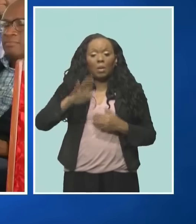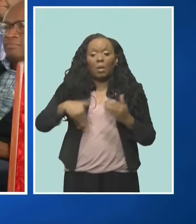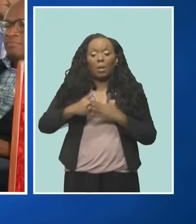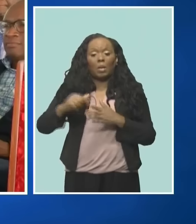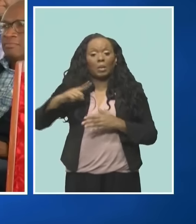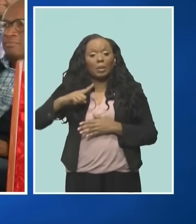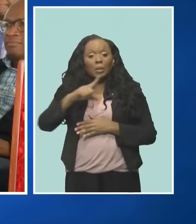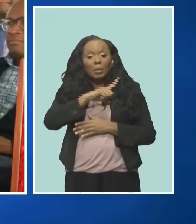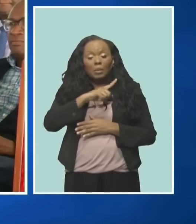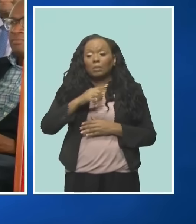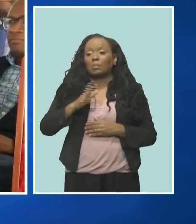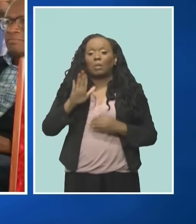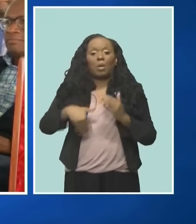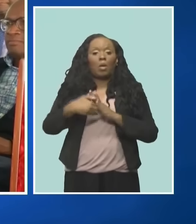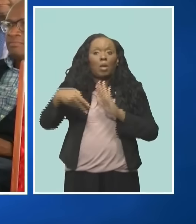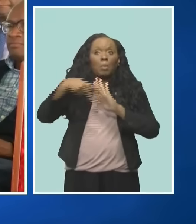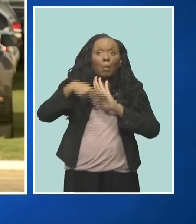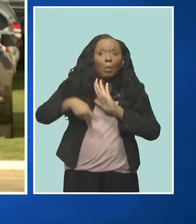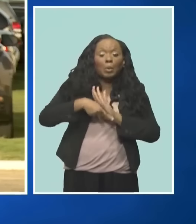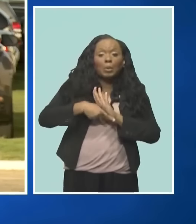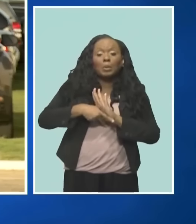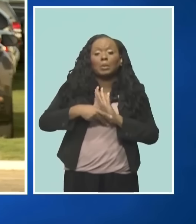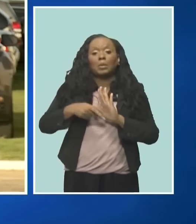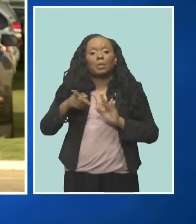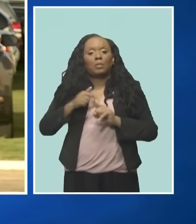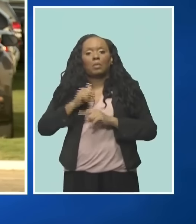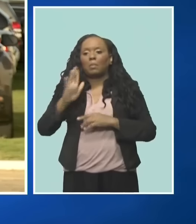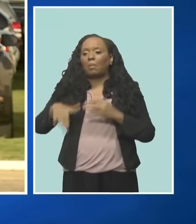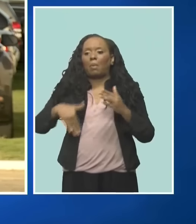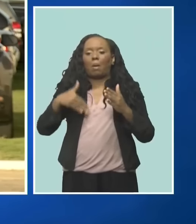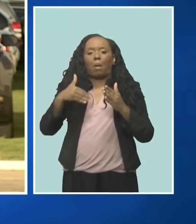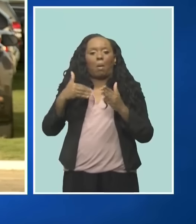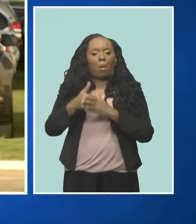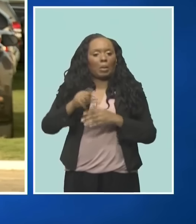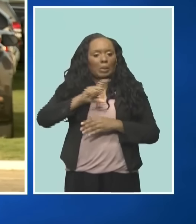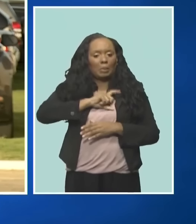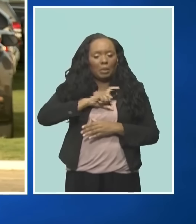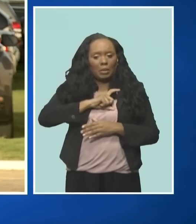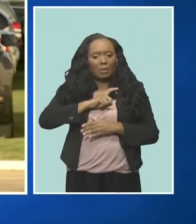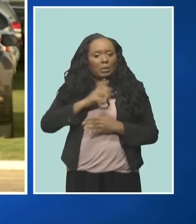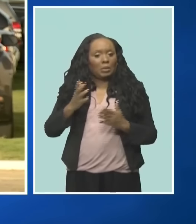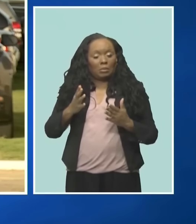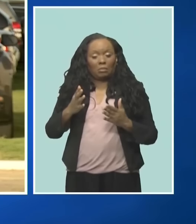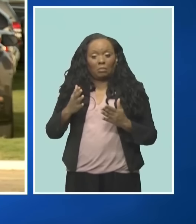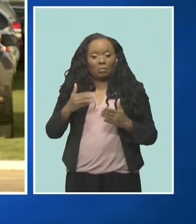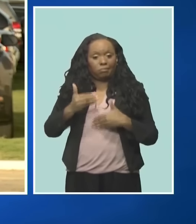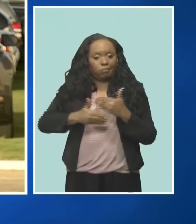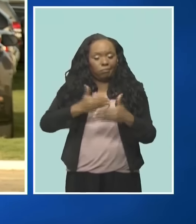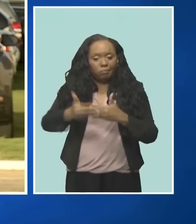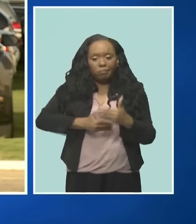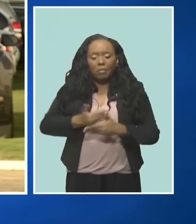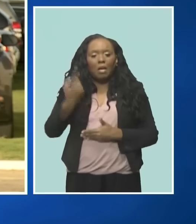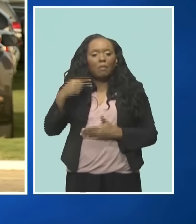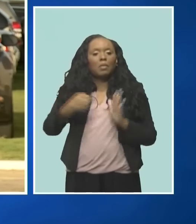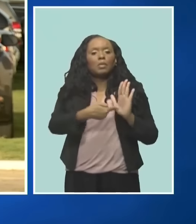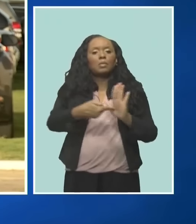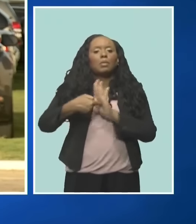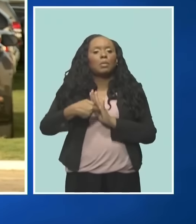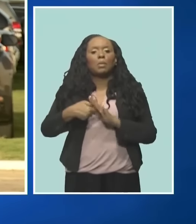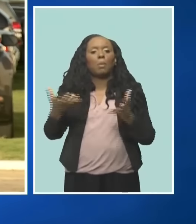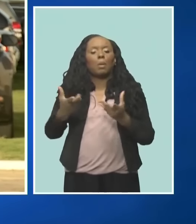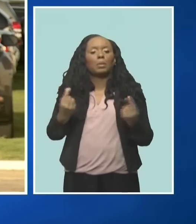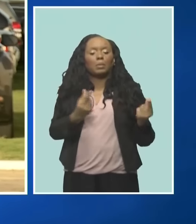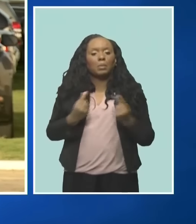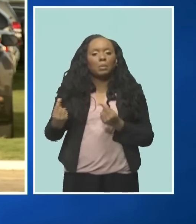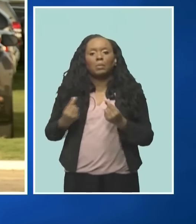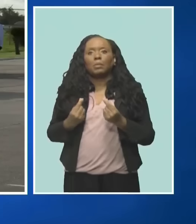and policies from the senior administration, which will guide you on what you should do in the circumstances which will